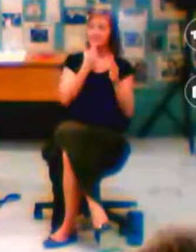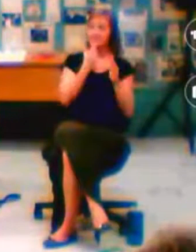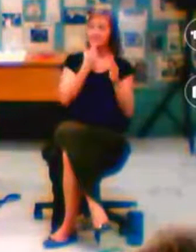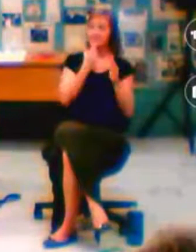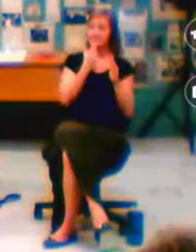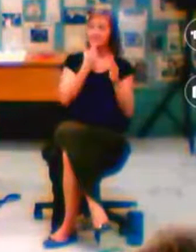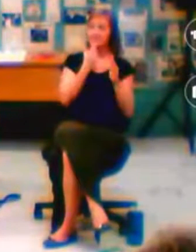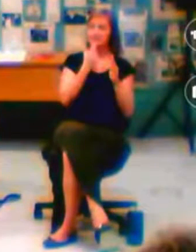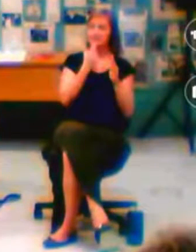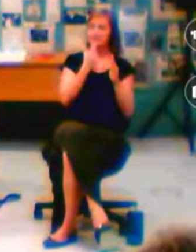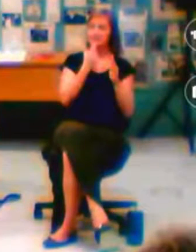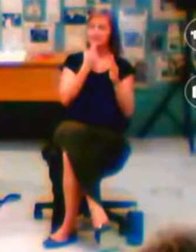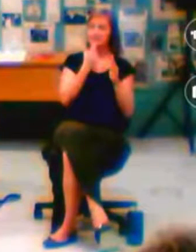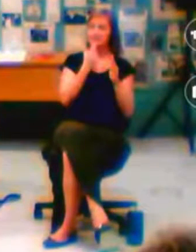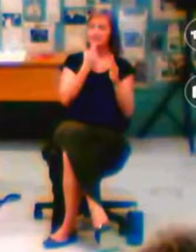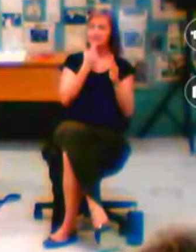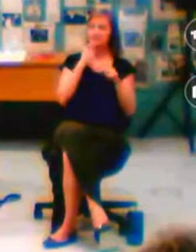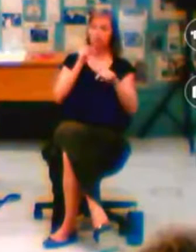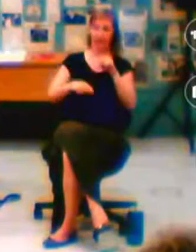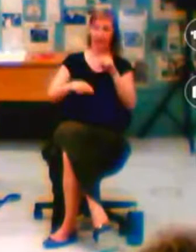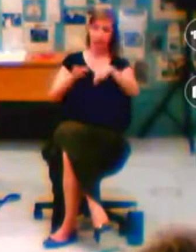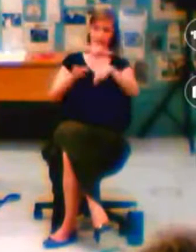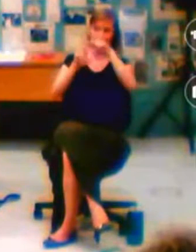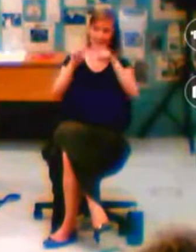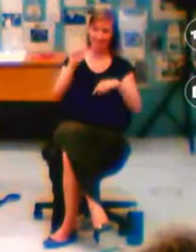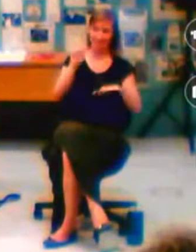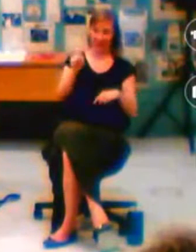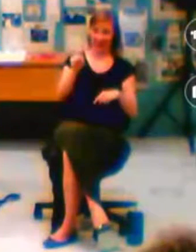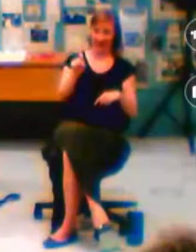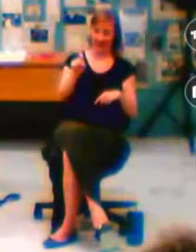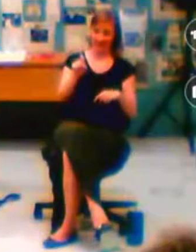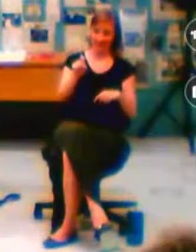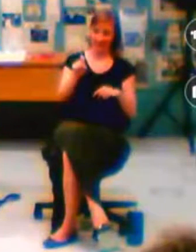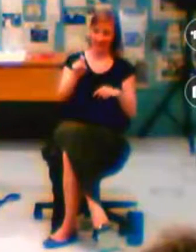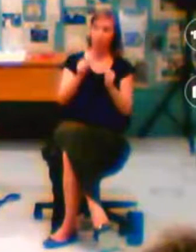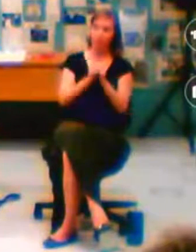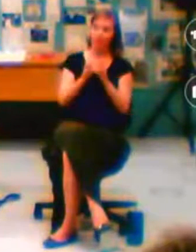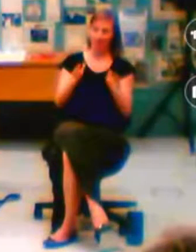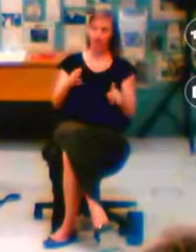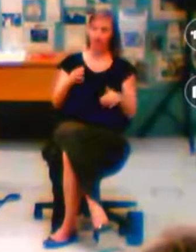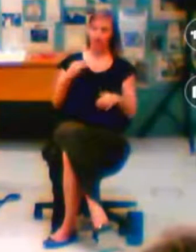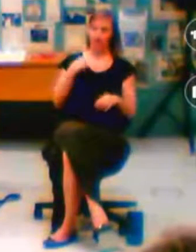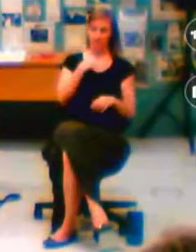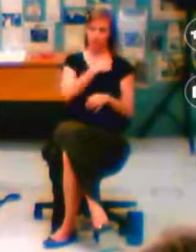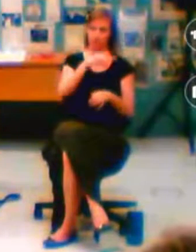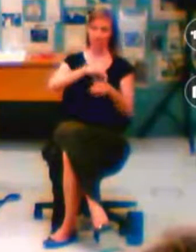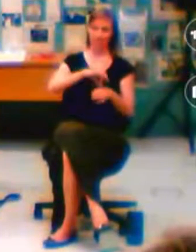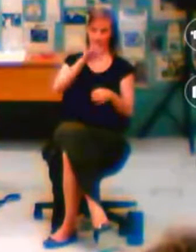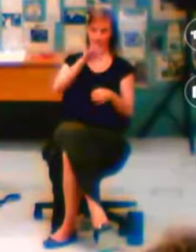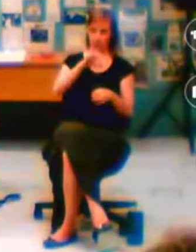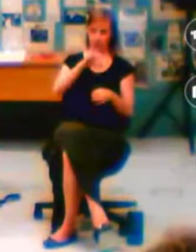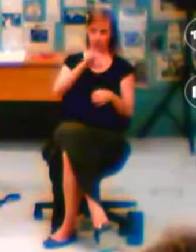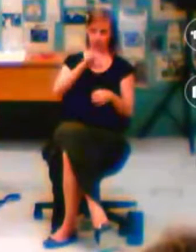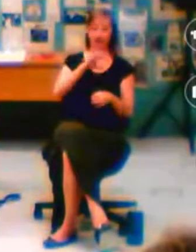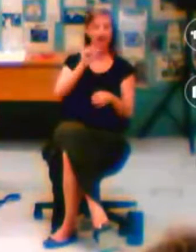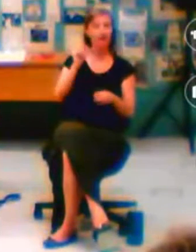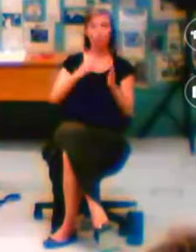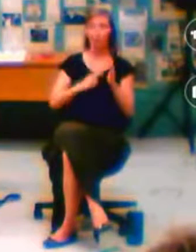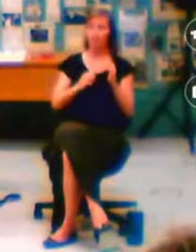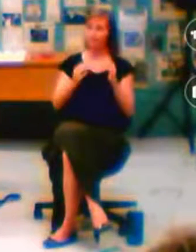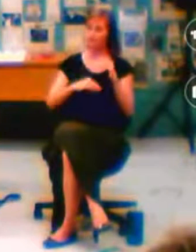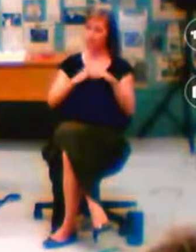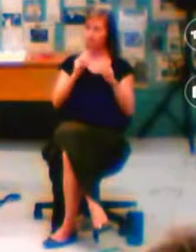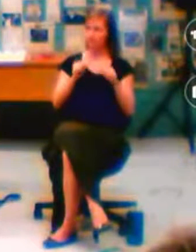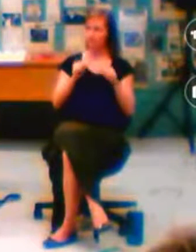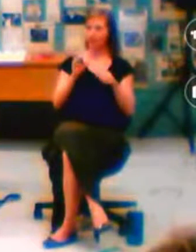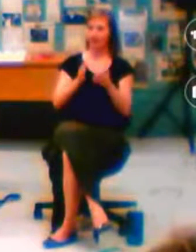not subject to Tabor in the sense that the income doesn't count against the Tabor limit, but if the amendment specifically says that the